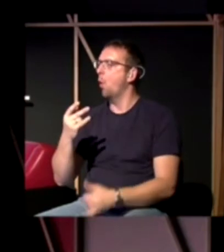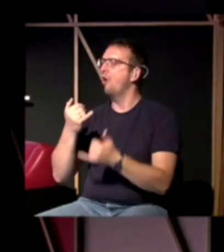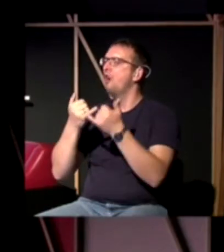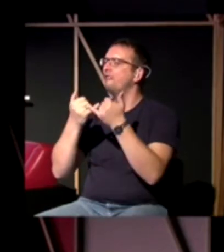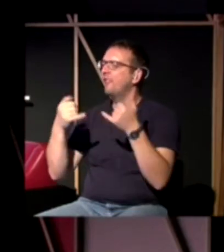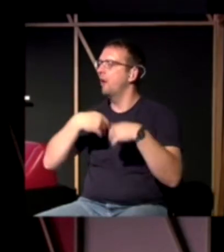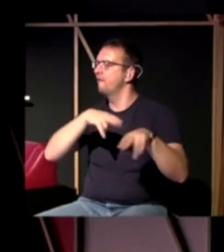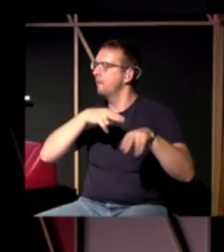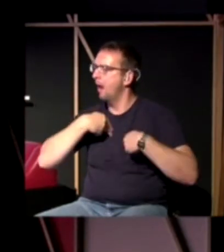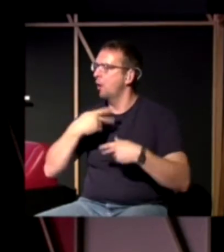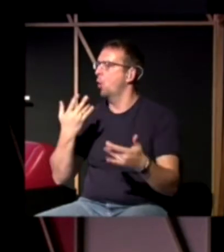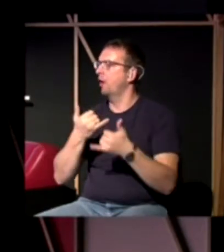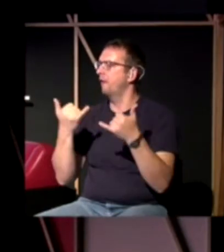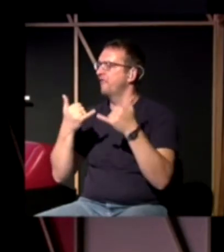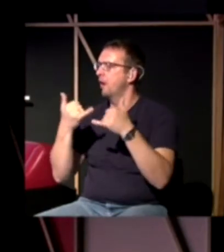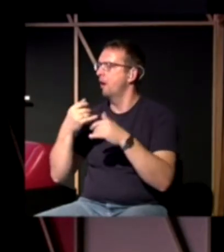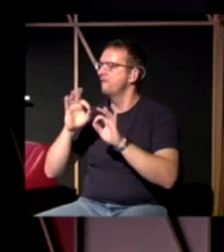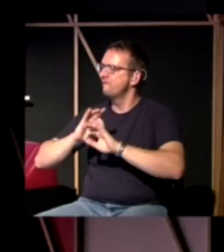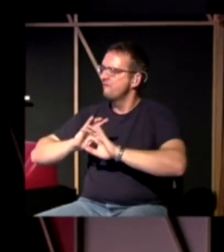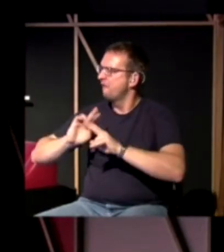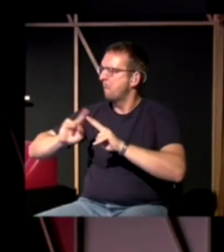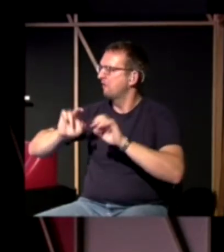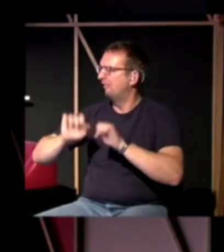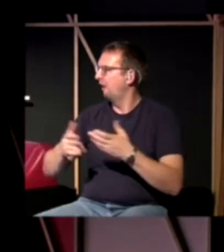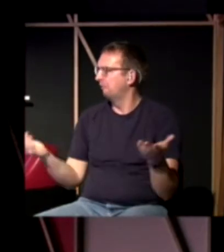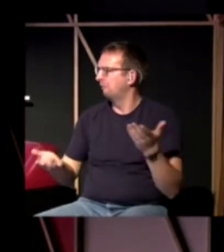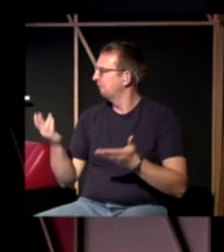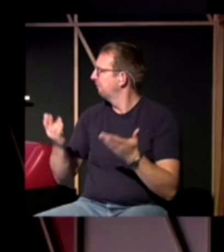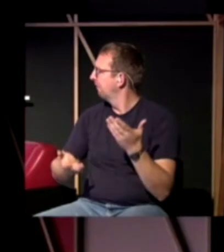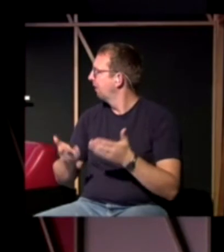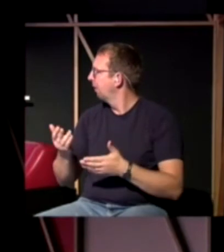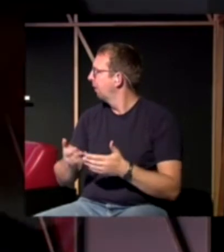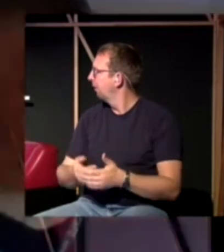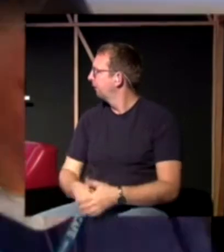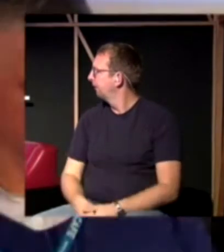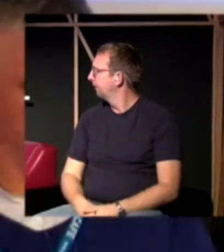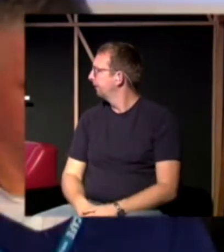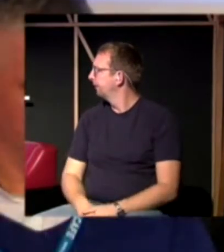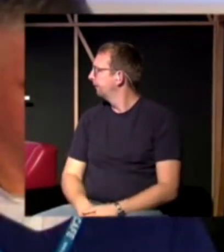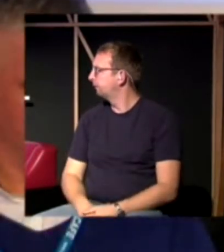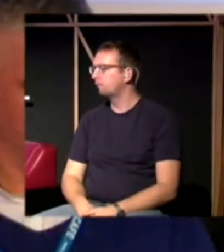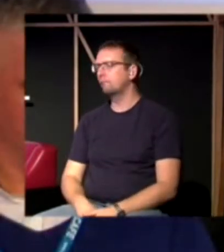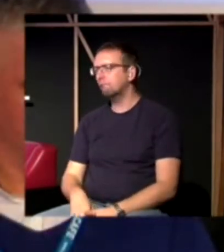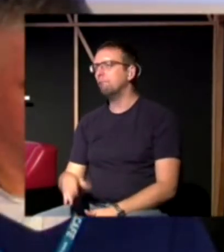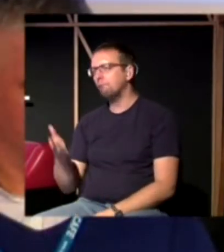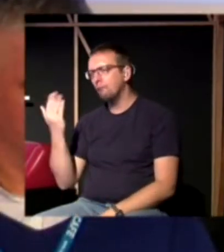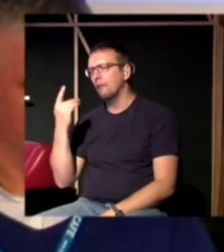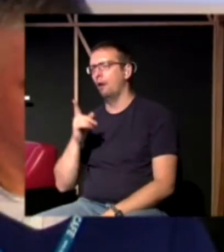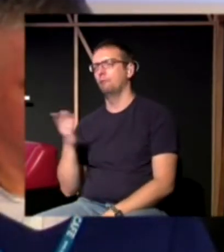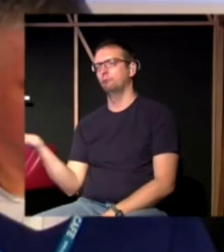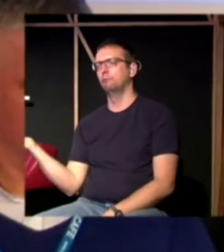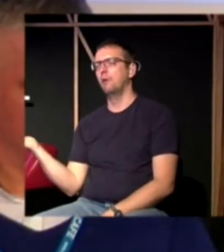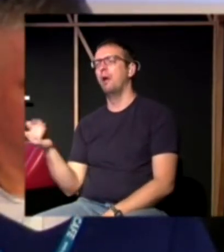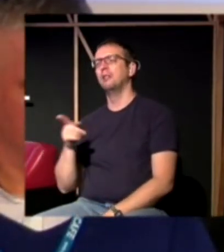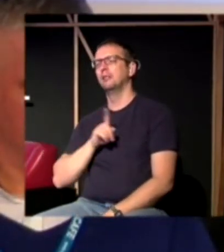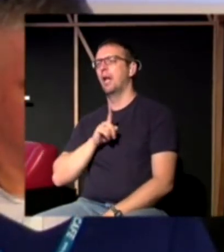first time that I experienced audio description was at the Euros in Toulouse, and it transformed the way